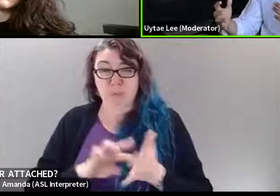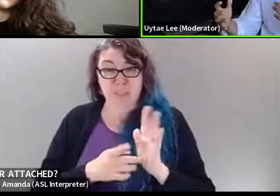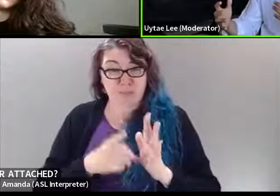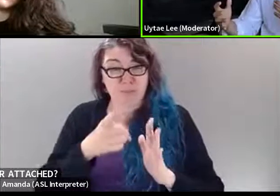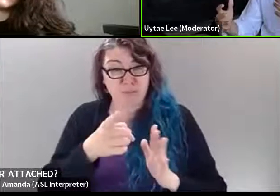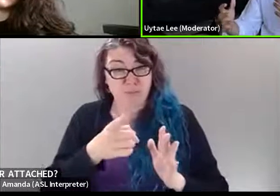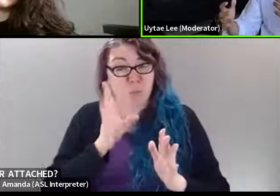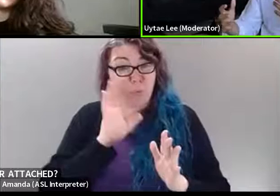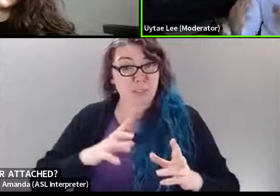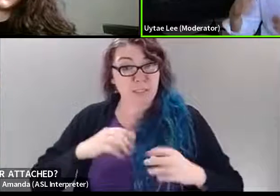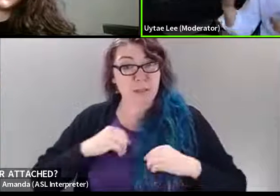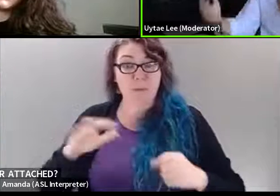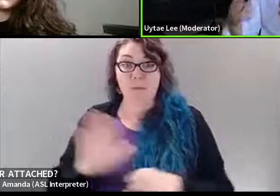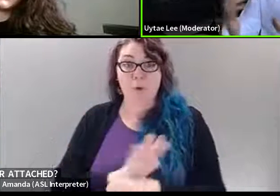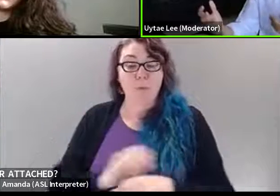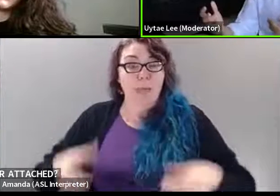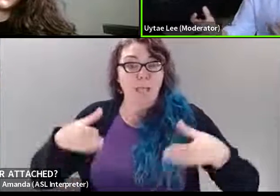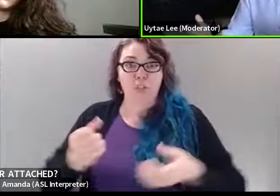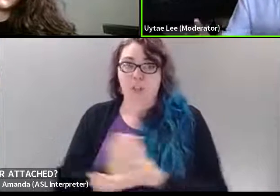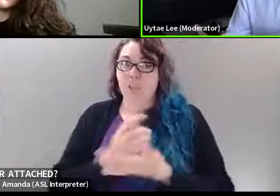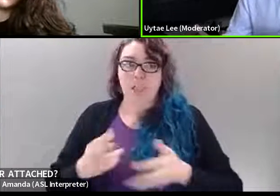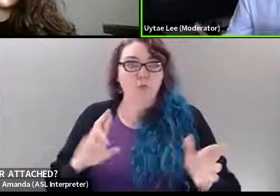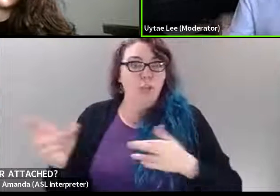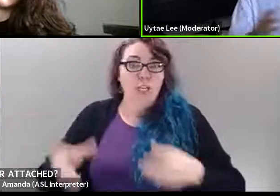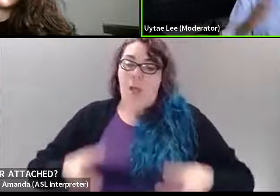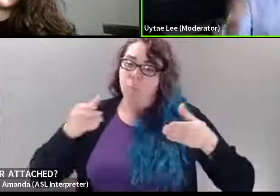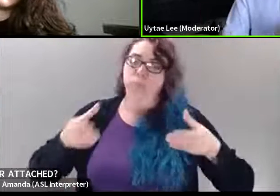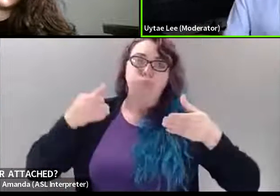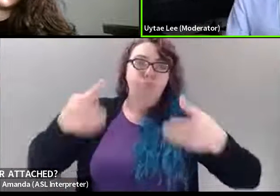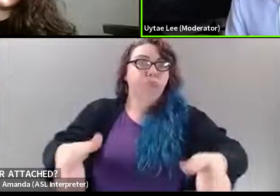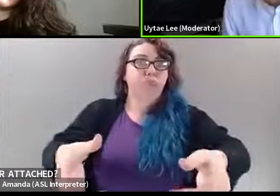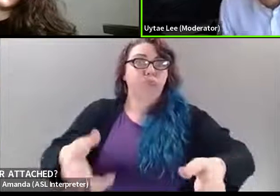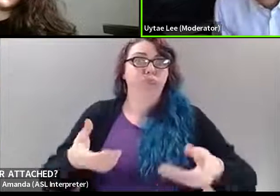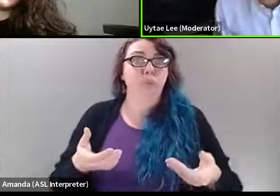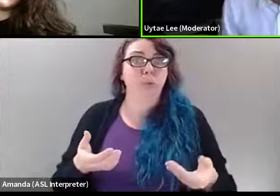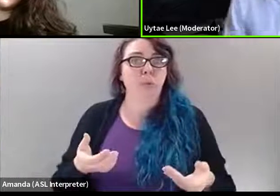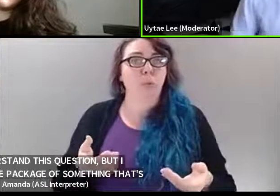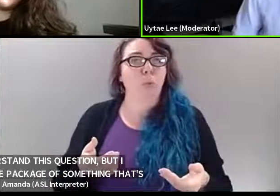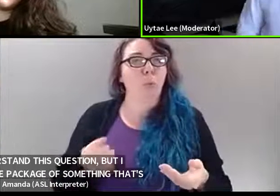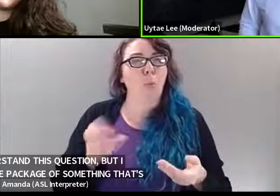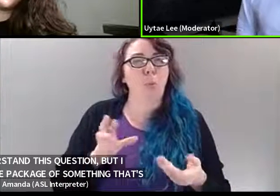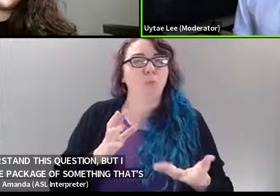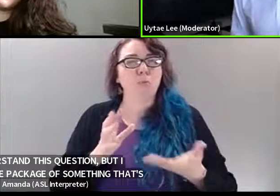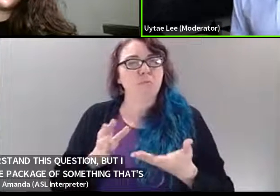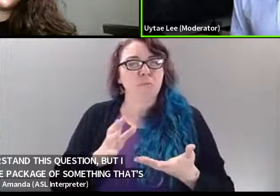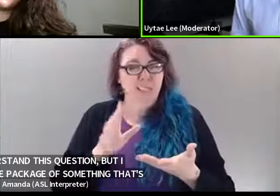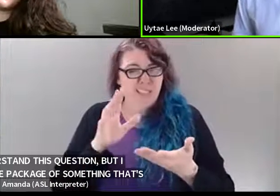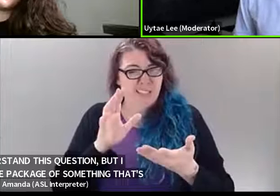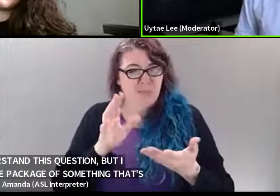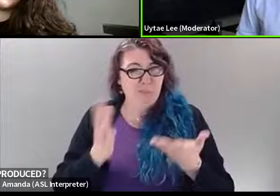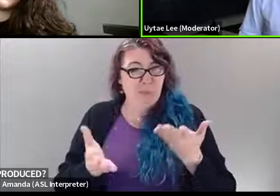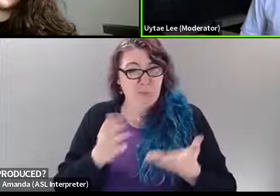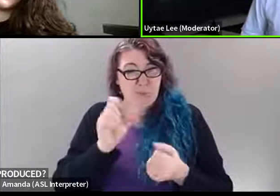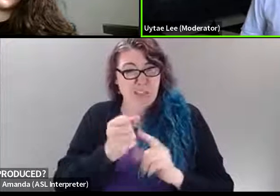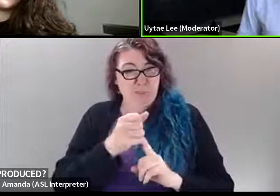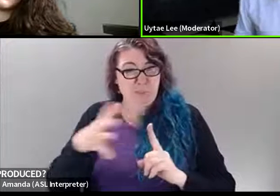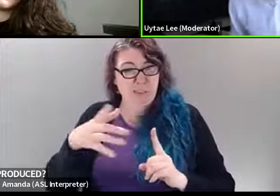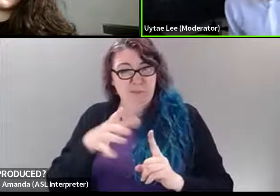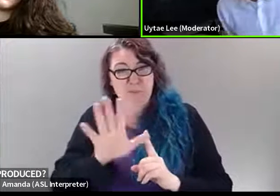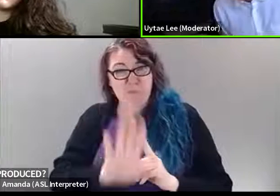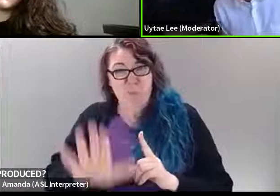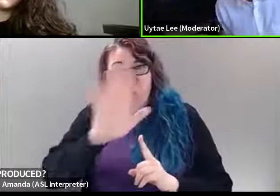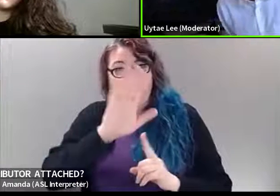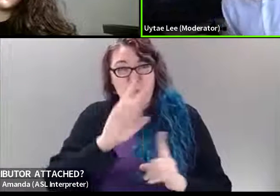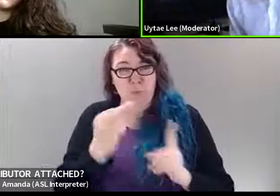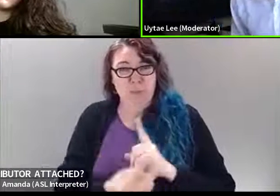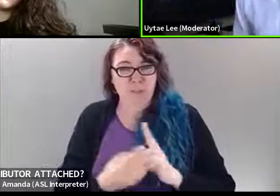then do we need a distributor attached? Well, maybe one of you guys on the panel can unpack this one for me. And for